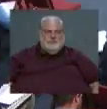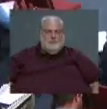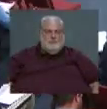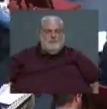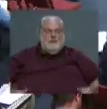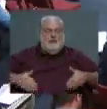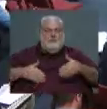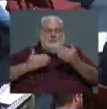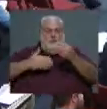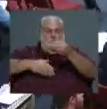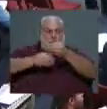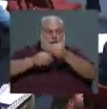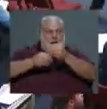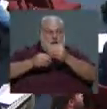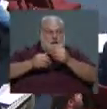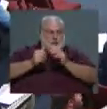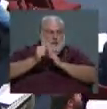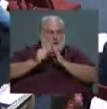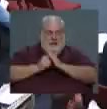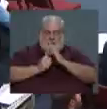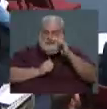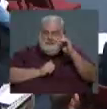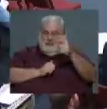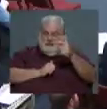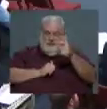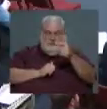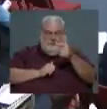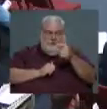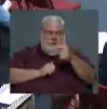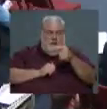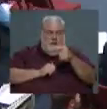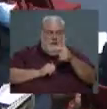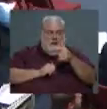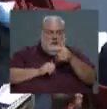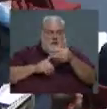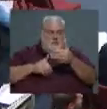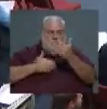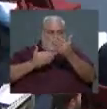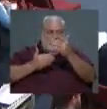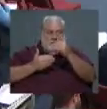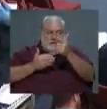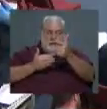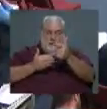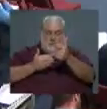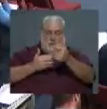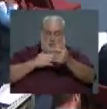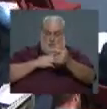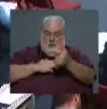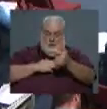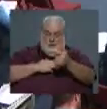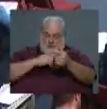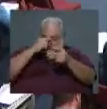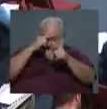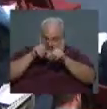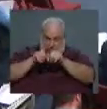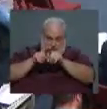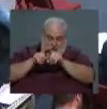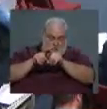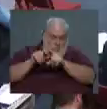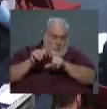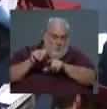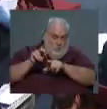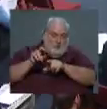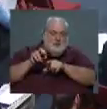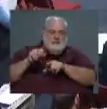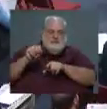Move to add them to the agenda. Second. There's a motion and a second to add the resolutions. Do you wish these to be added to the consent agenda, or